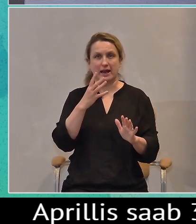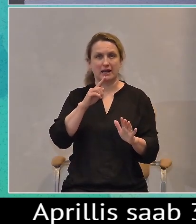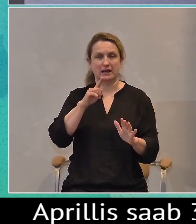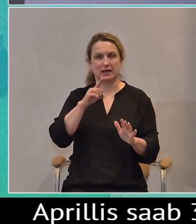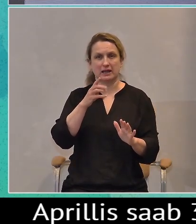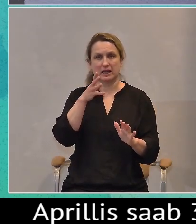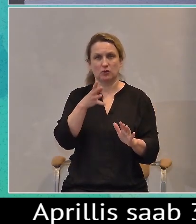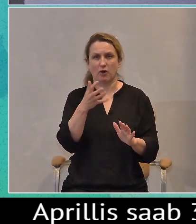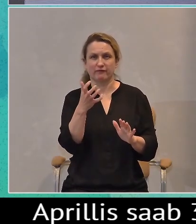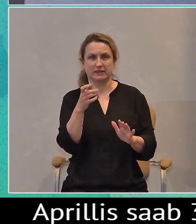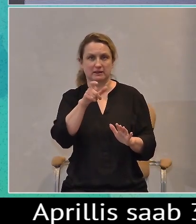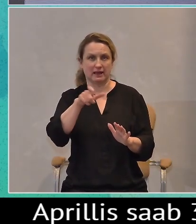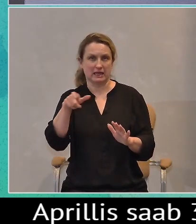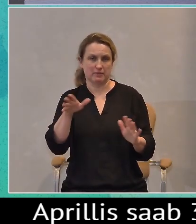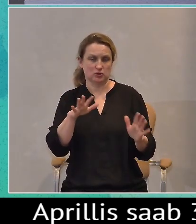analogous